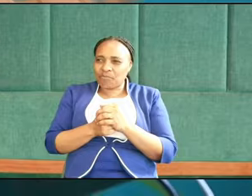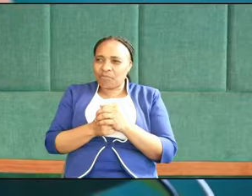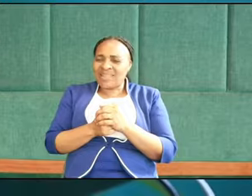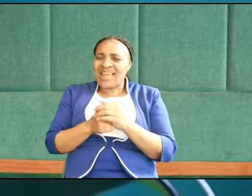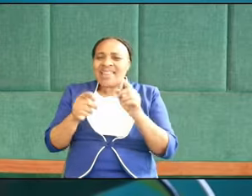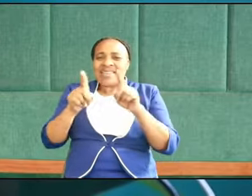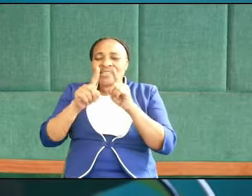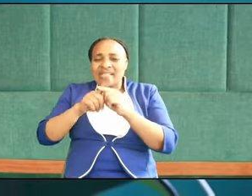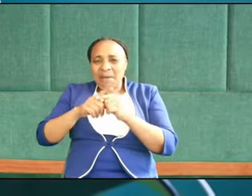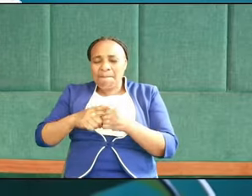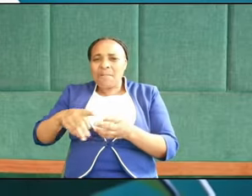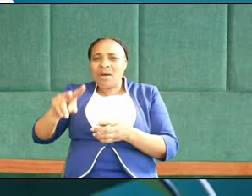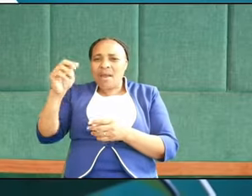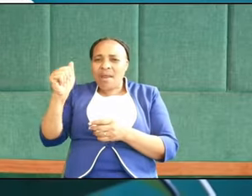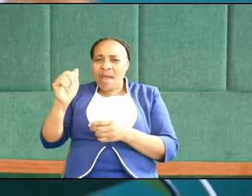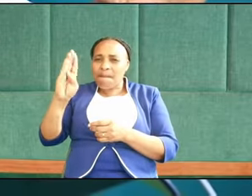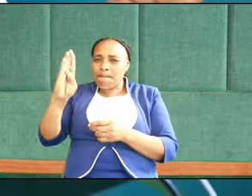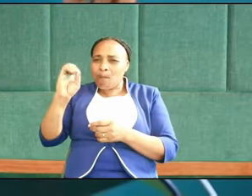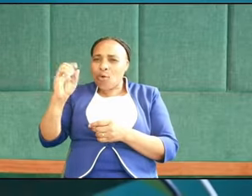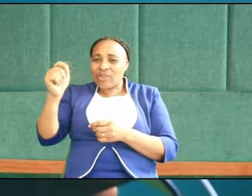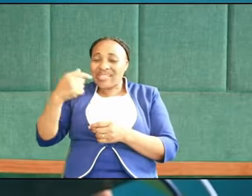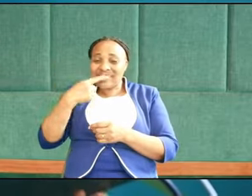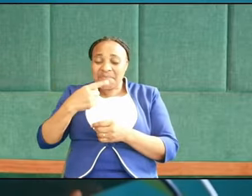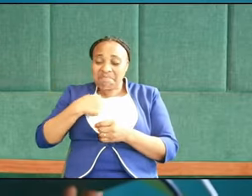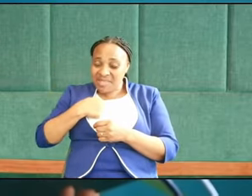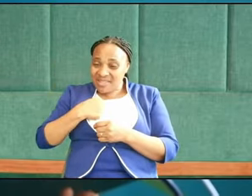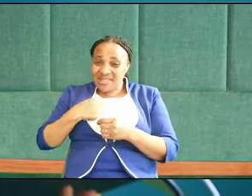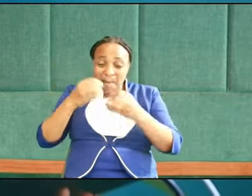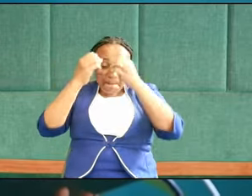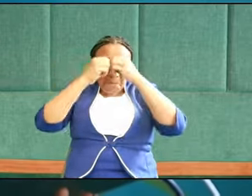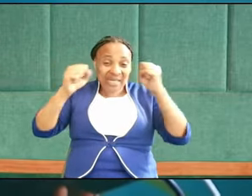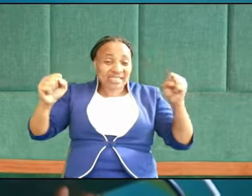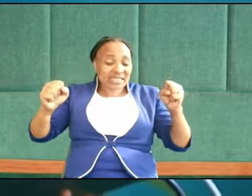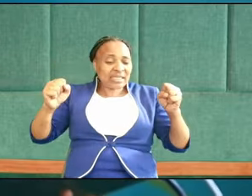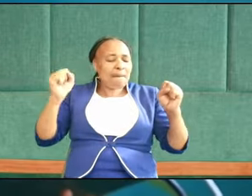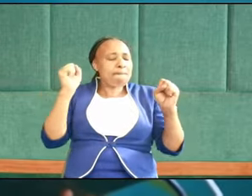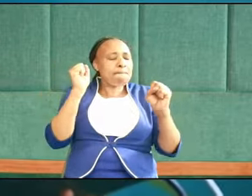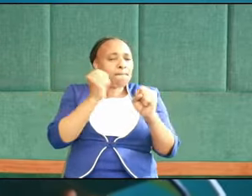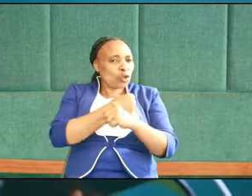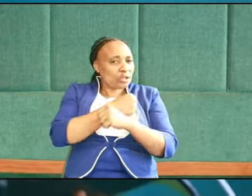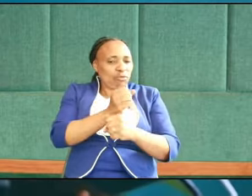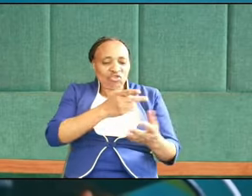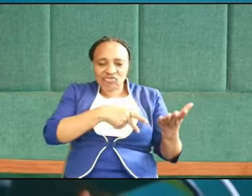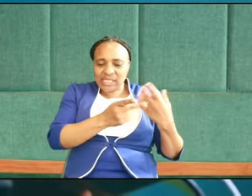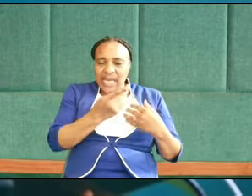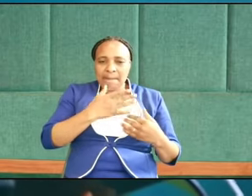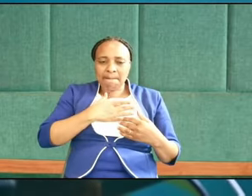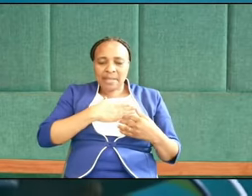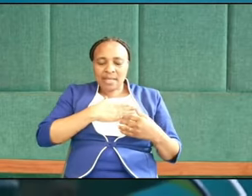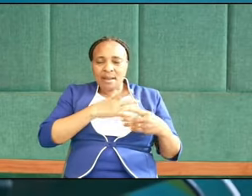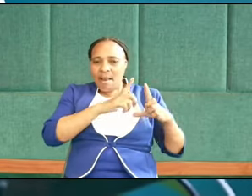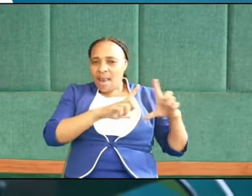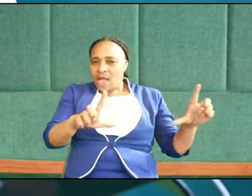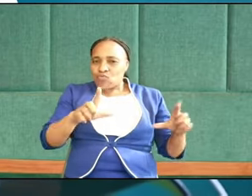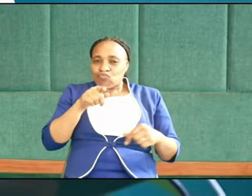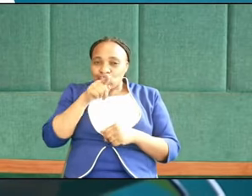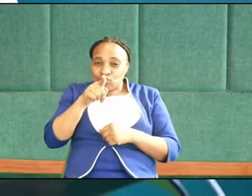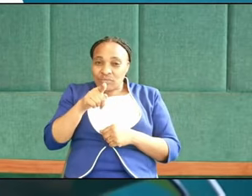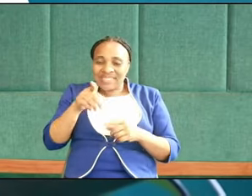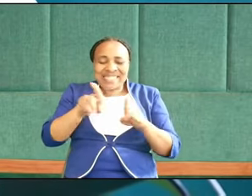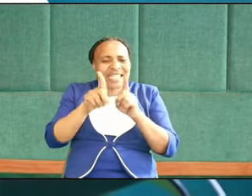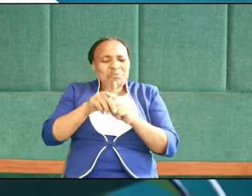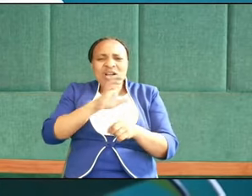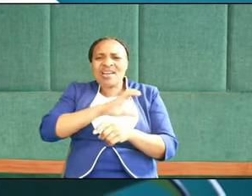Naboth, who is saying, "Mr. President, I cannot sell the land to you." Christians